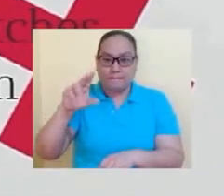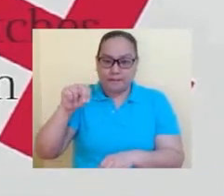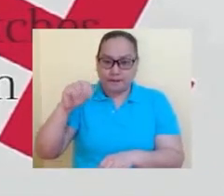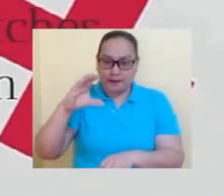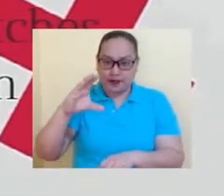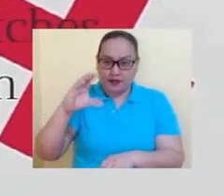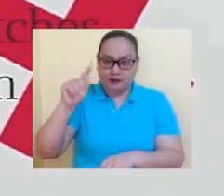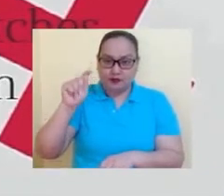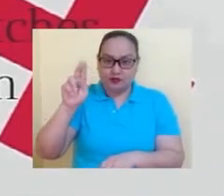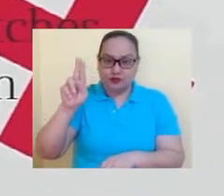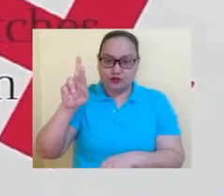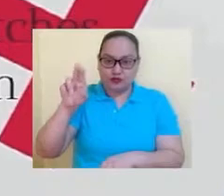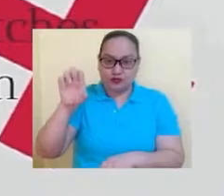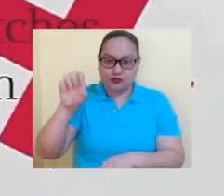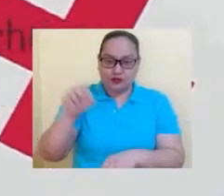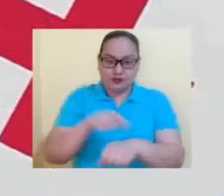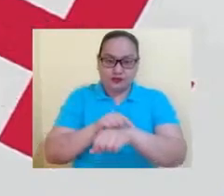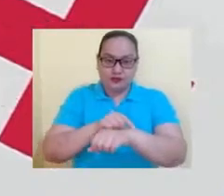Remember,